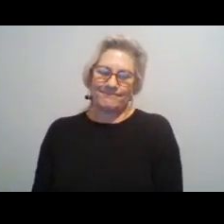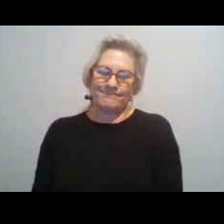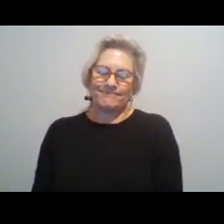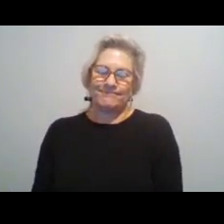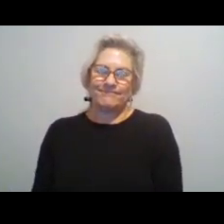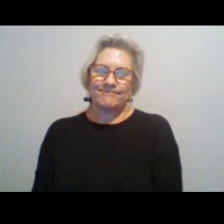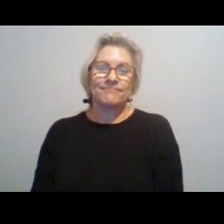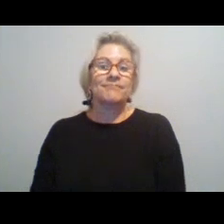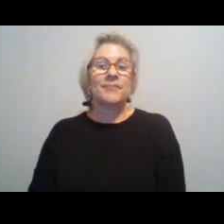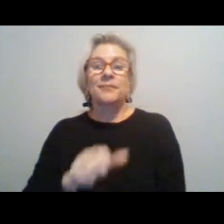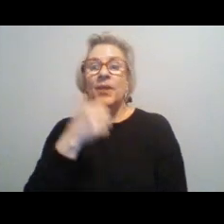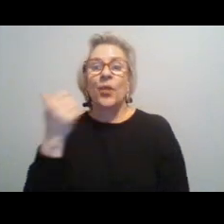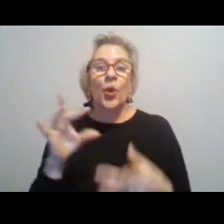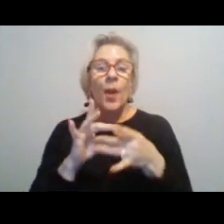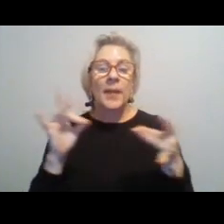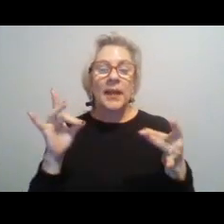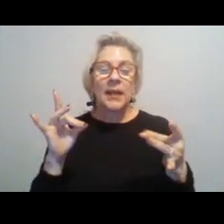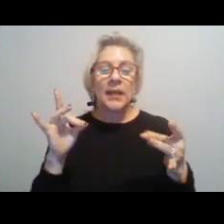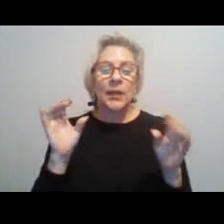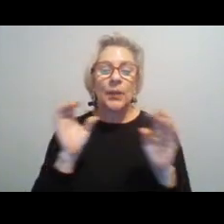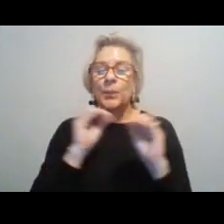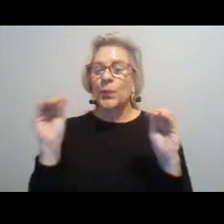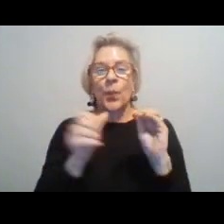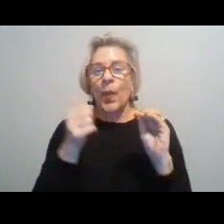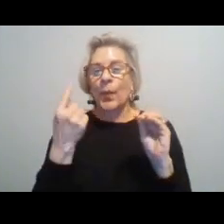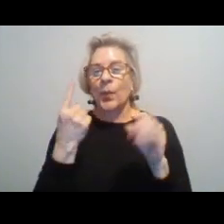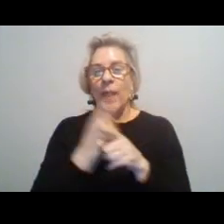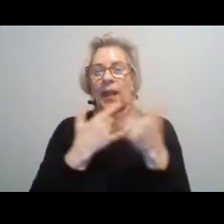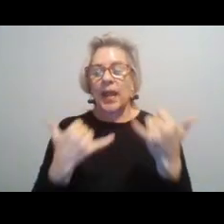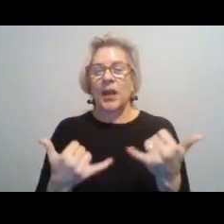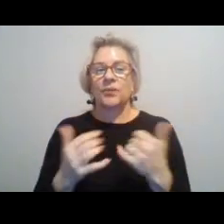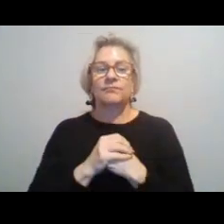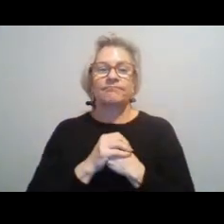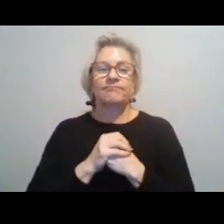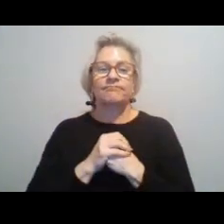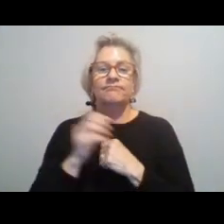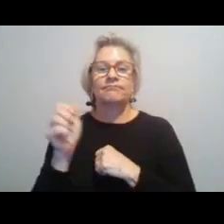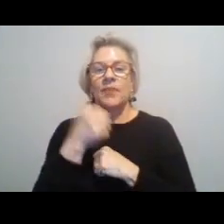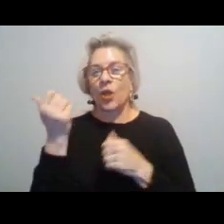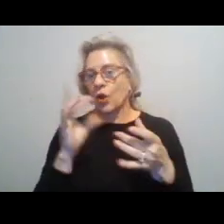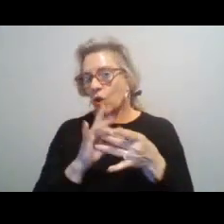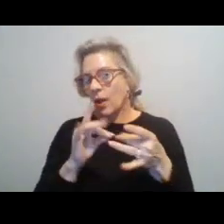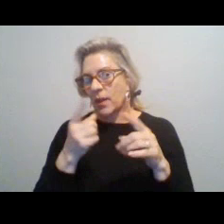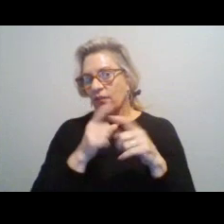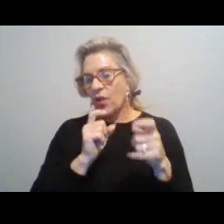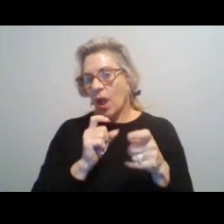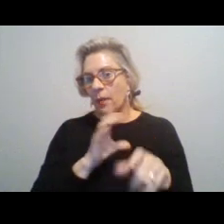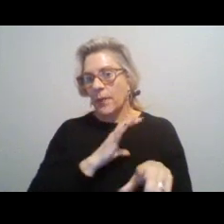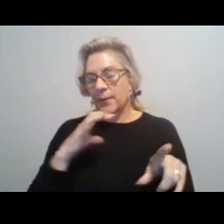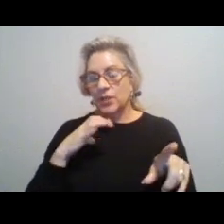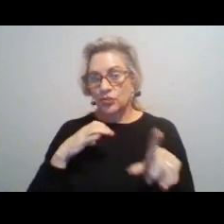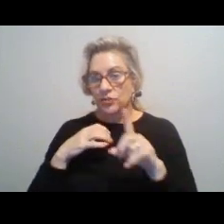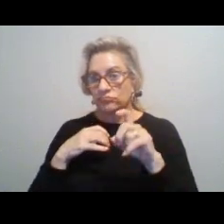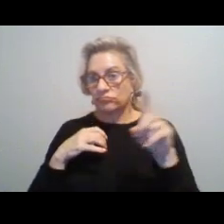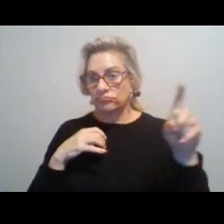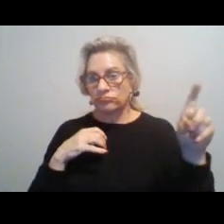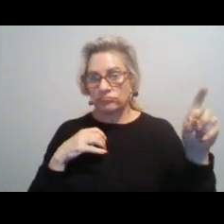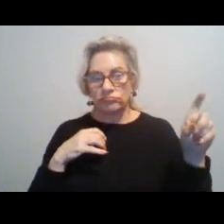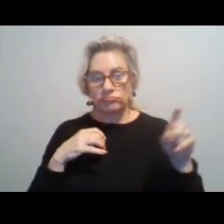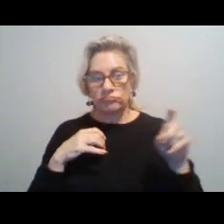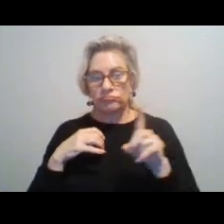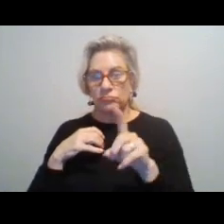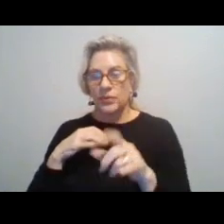Do we have any others? I see no other public comment at this time. Do we have any other comments from the commissioners? That's going to